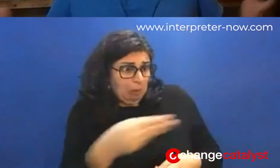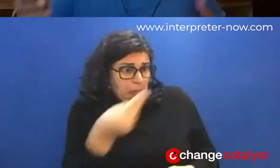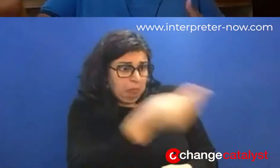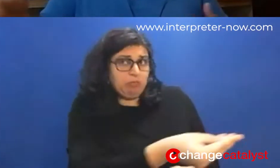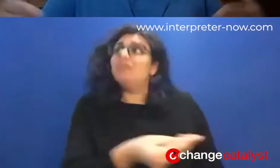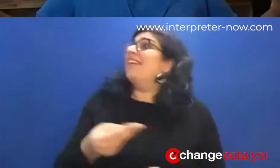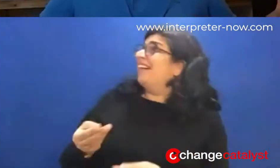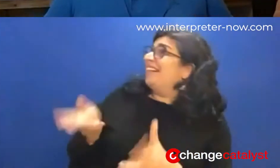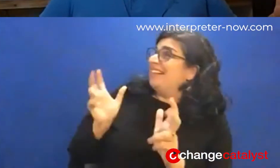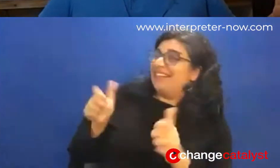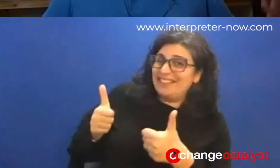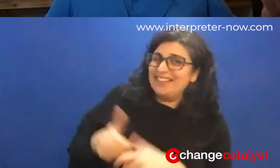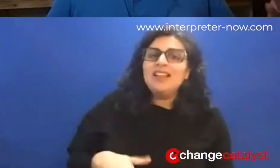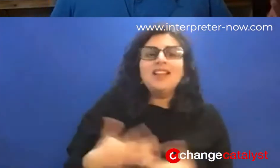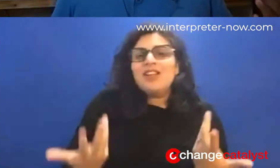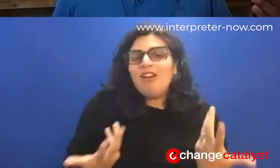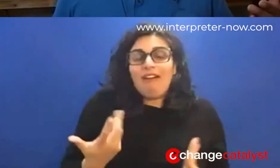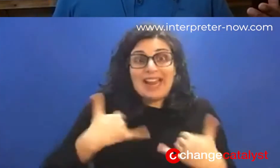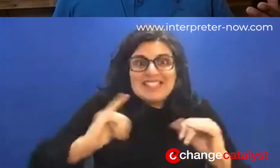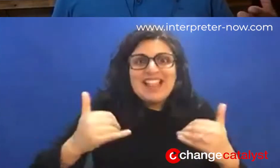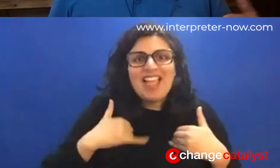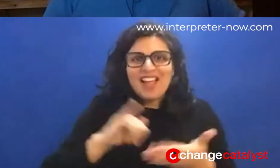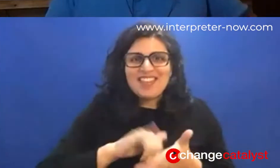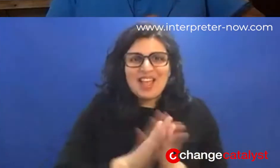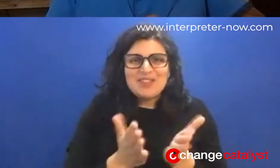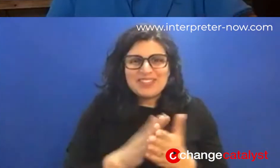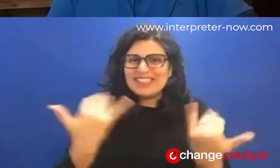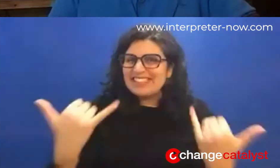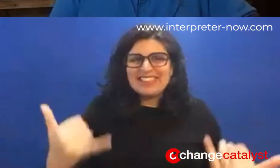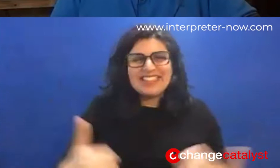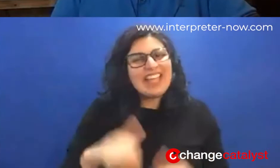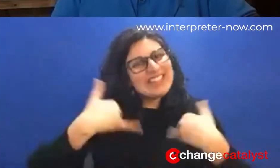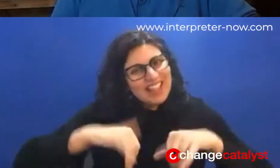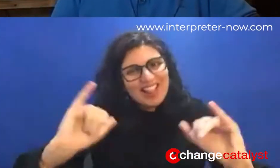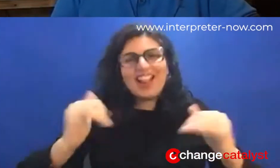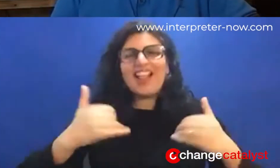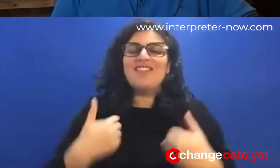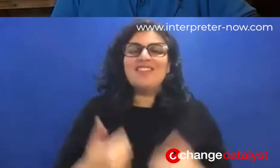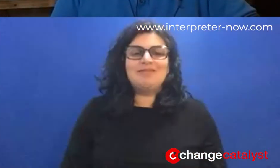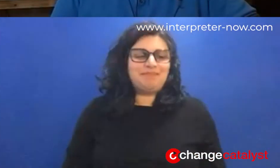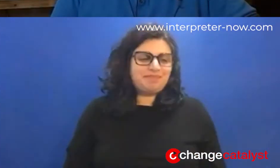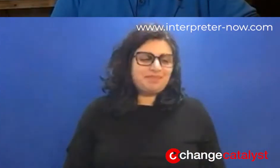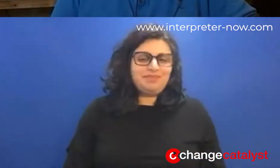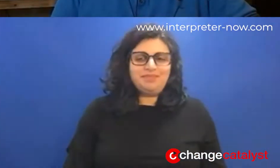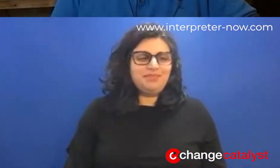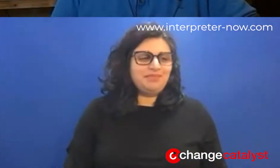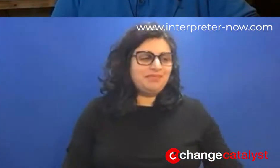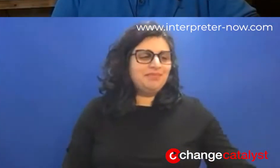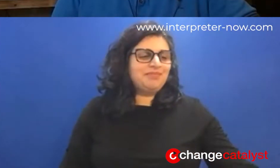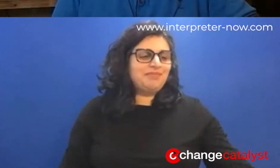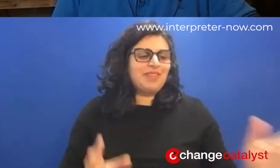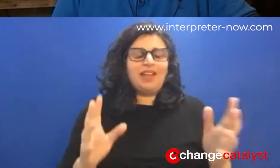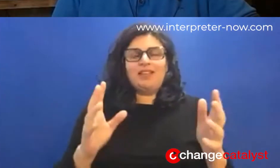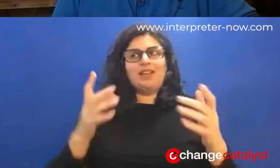that's it. He gave me one book, and I still have that book today. Right. And then along the way, either in my own